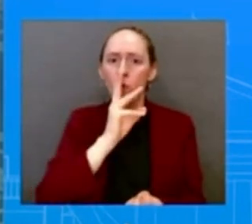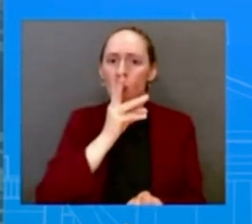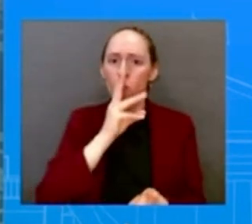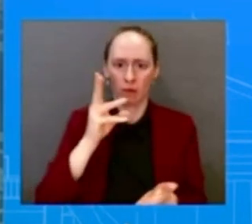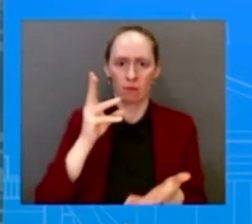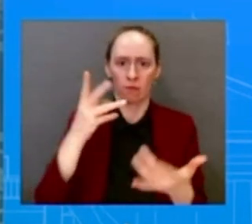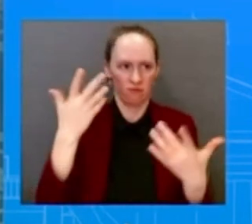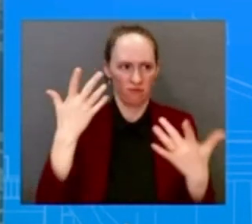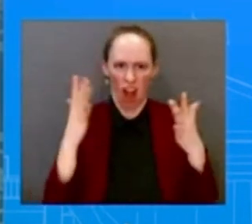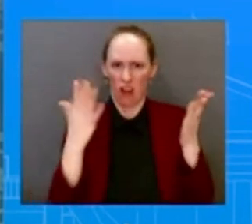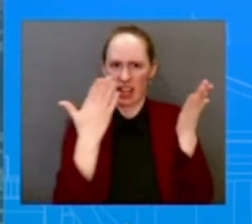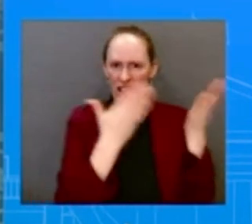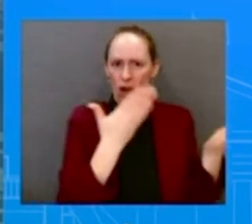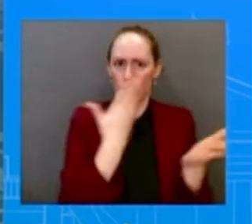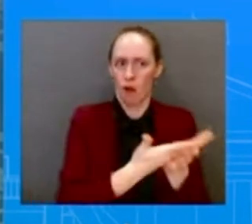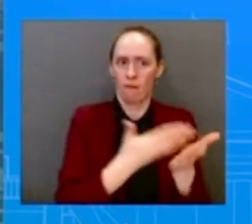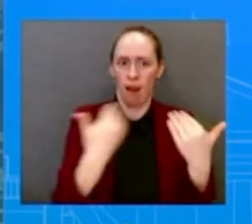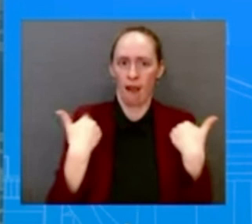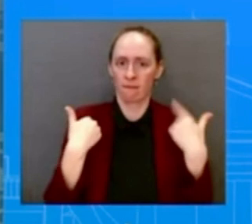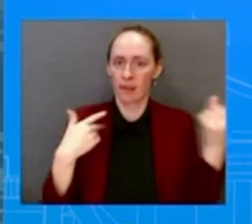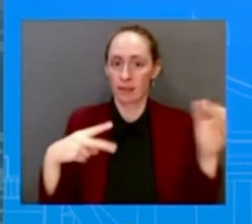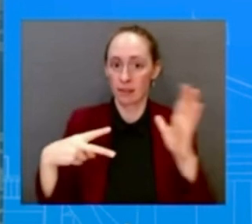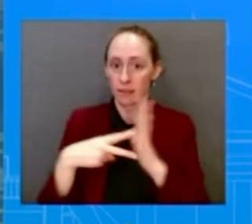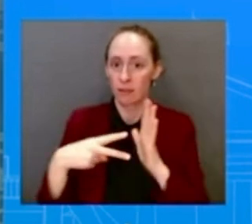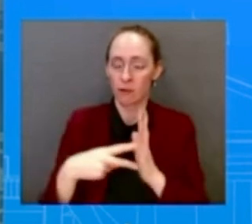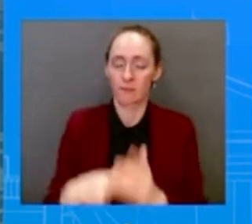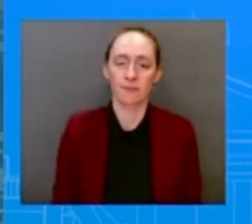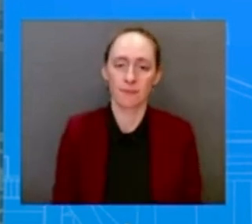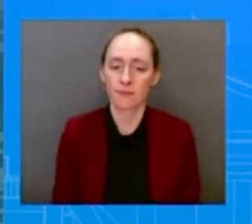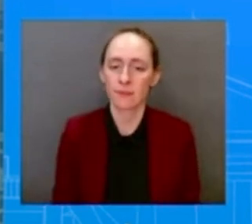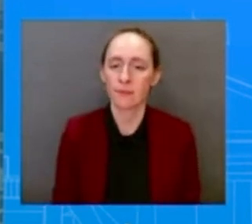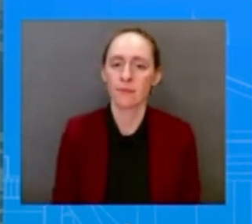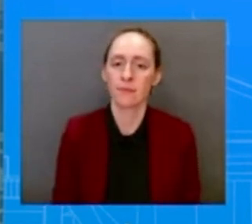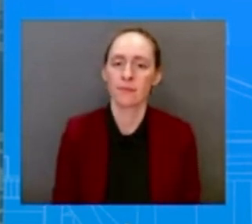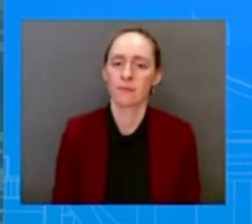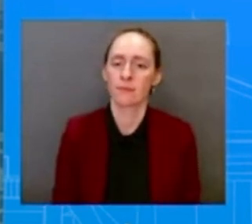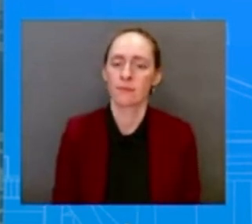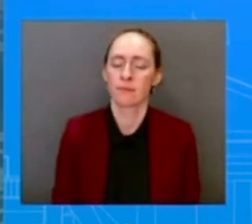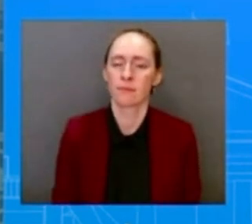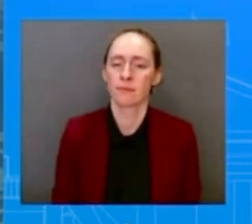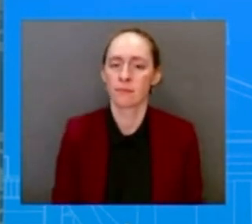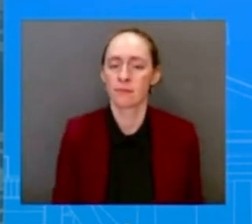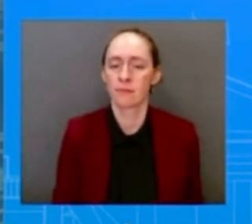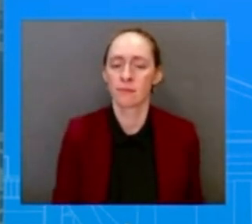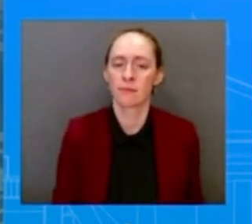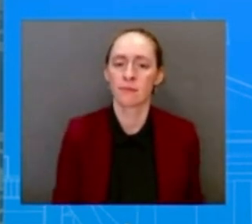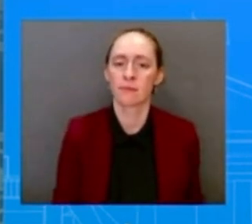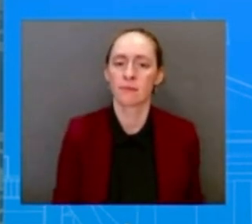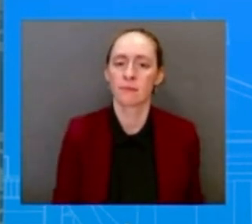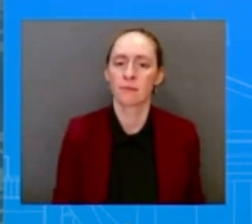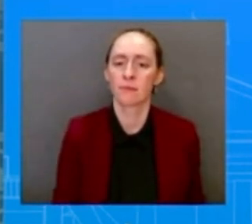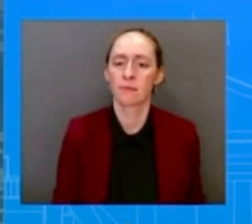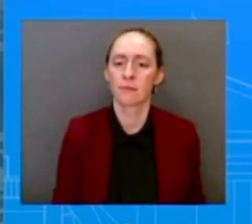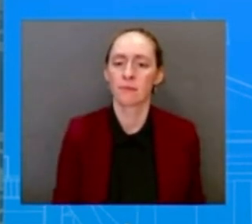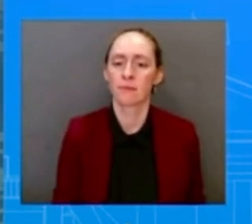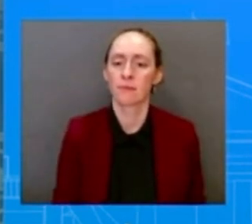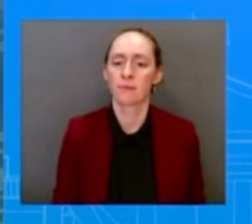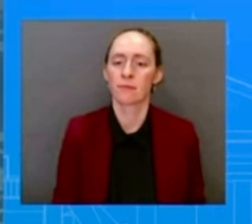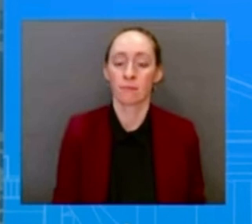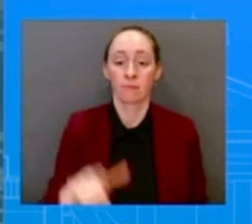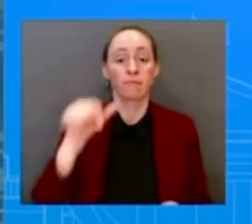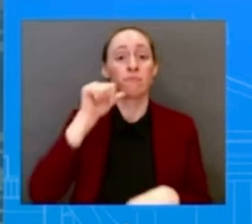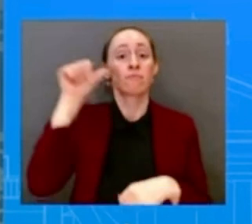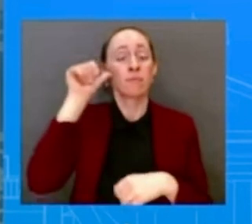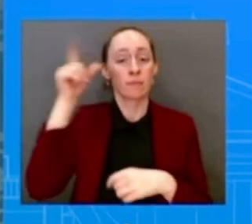prevent or prohibiting humanitarian assistance in Syria, yesterday, the Department of Treasury, I think you saw, issued a broad general